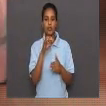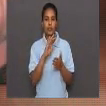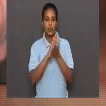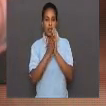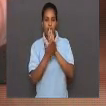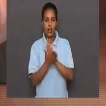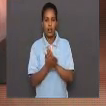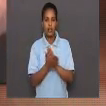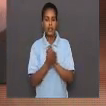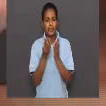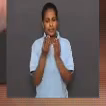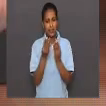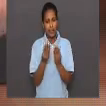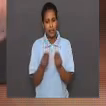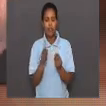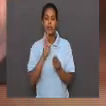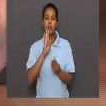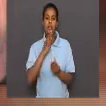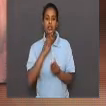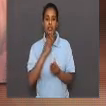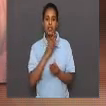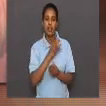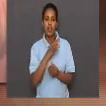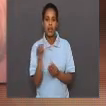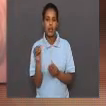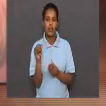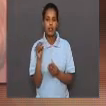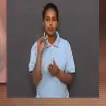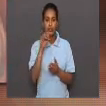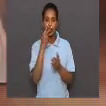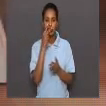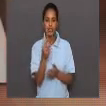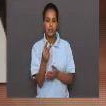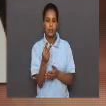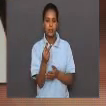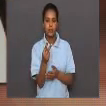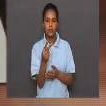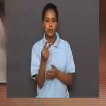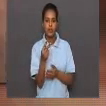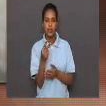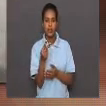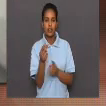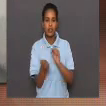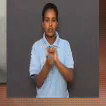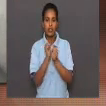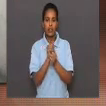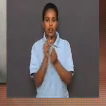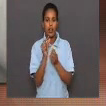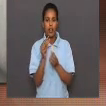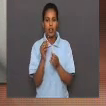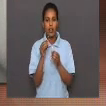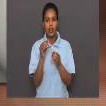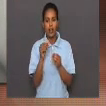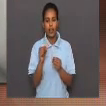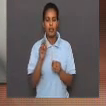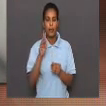becomes slightly basic and, as you can see, it turns a light